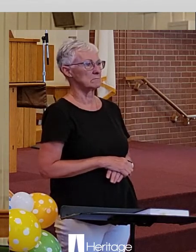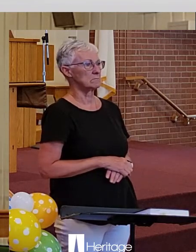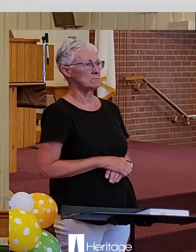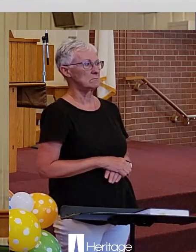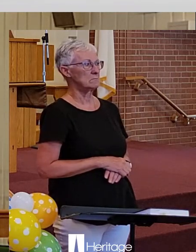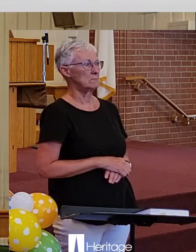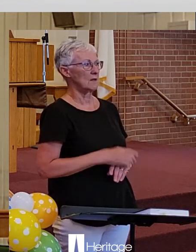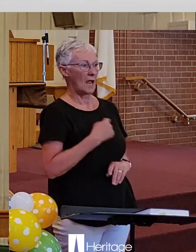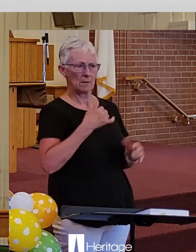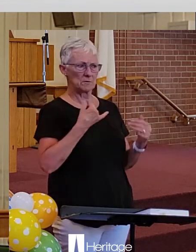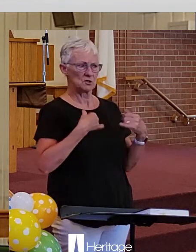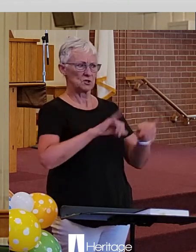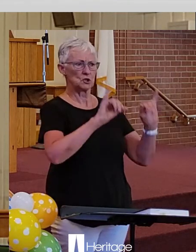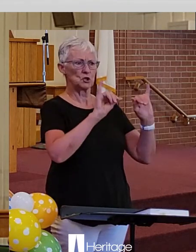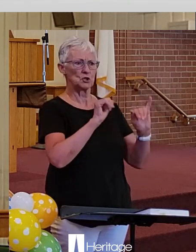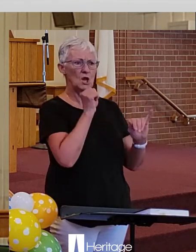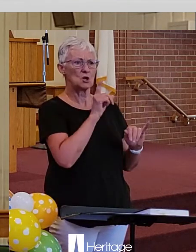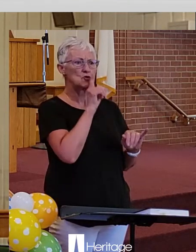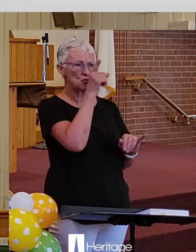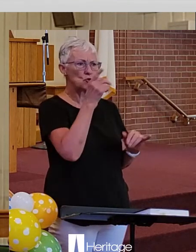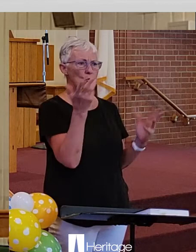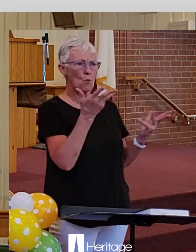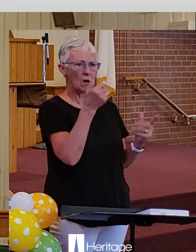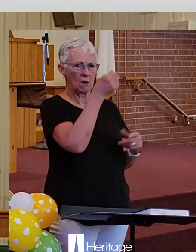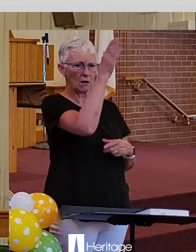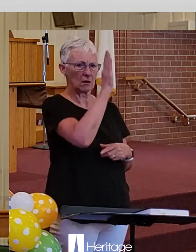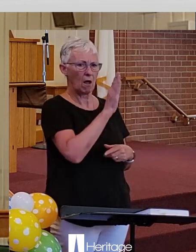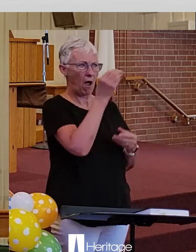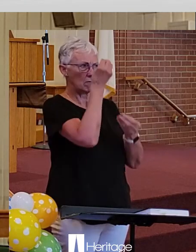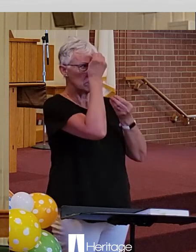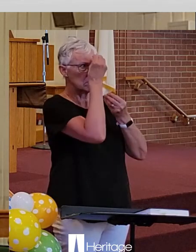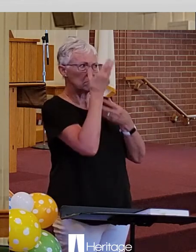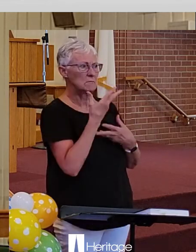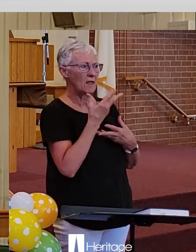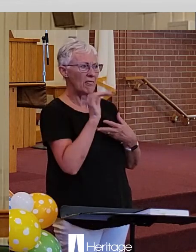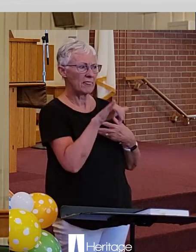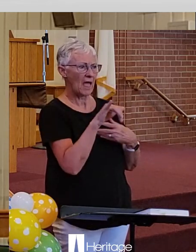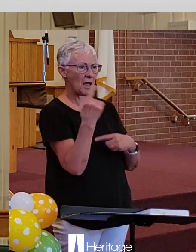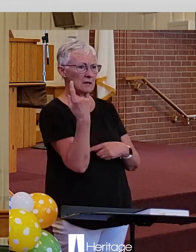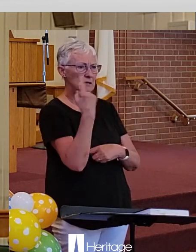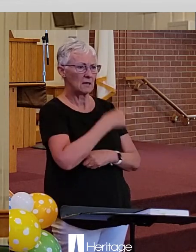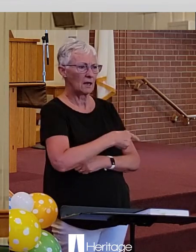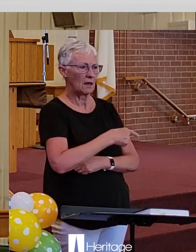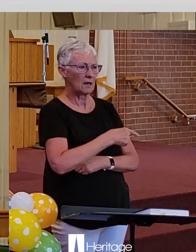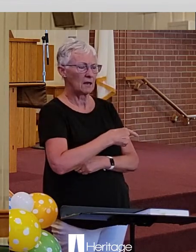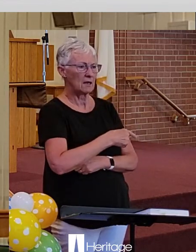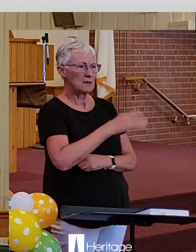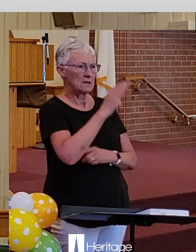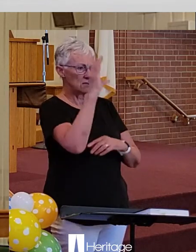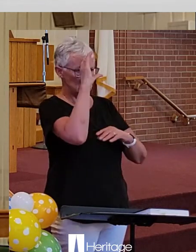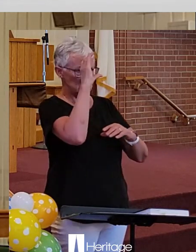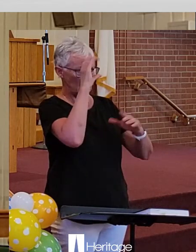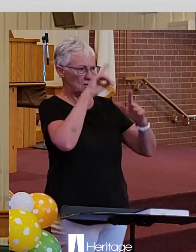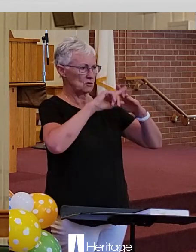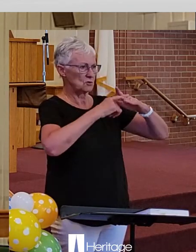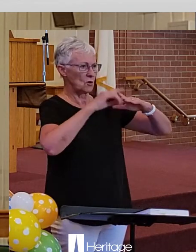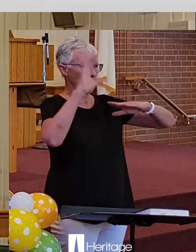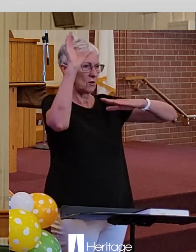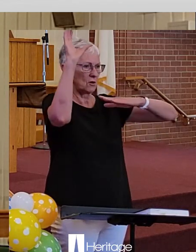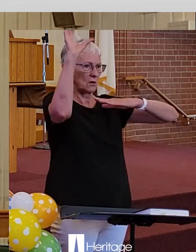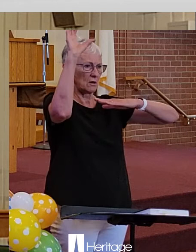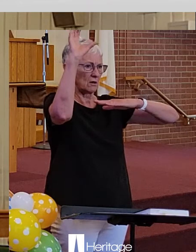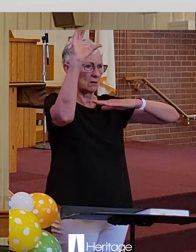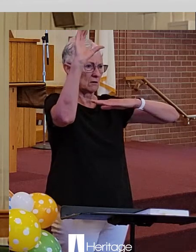I'm still not sure what God said to me that evening. As the sun set gold and melted crimson over the high